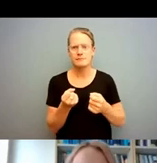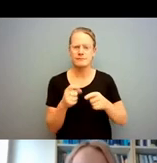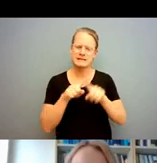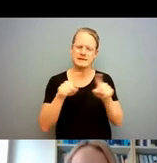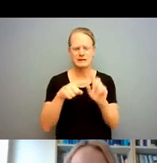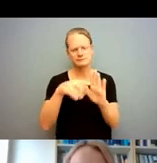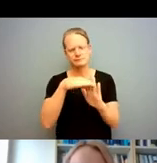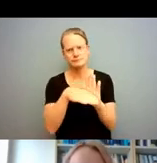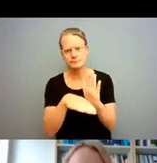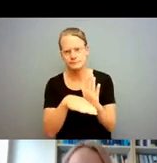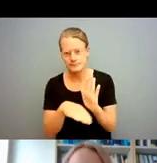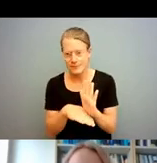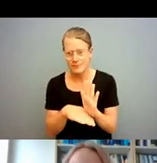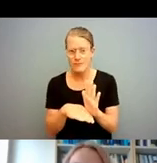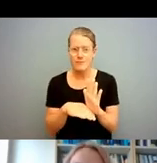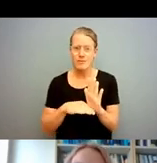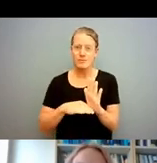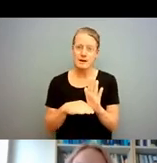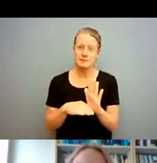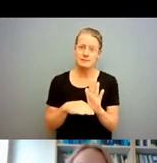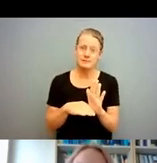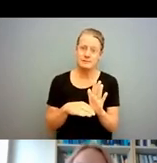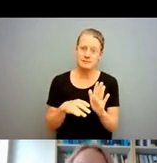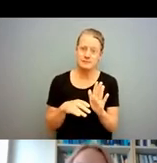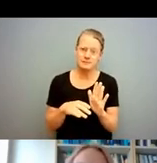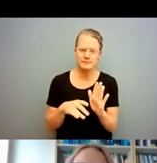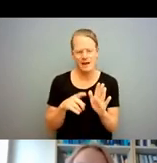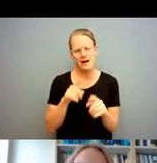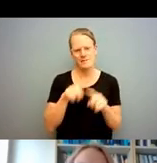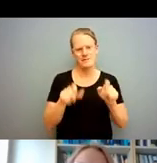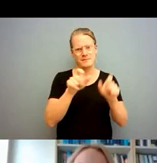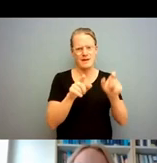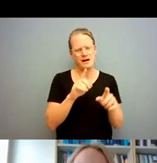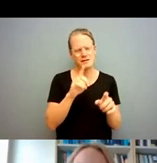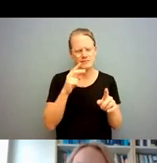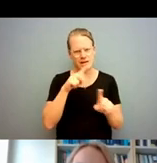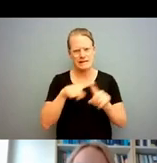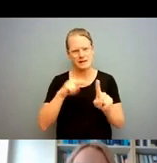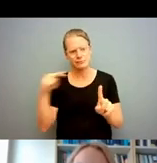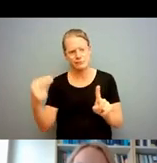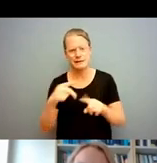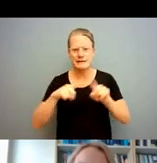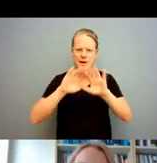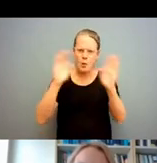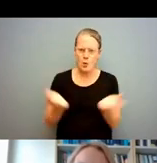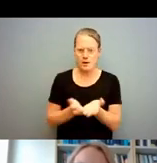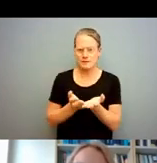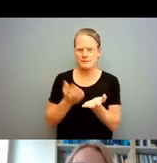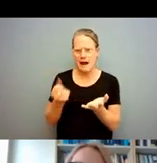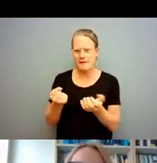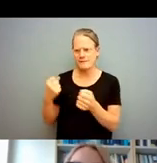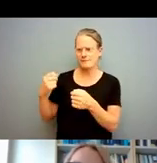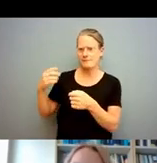Indigenous peoples. And this is important, as many Indigenous communities and Indigenous